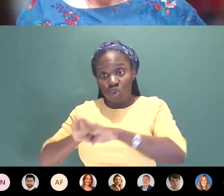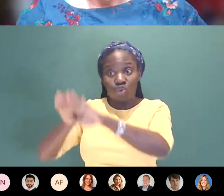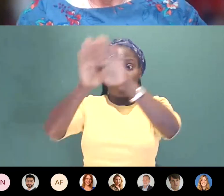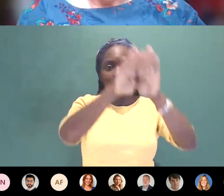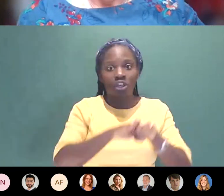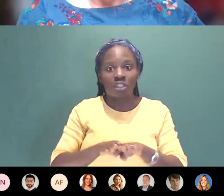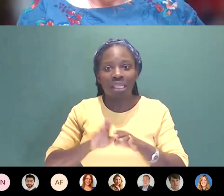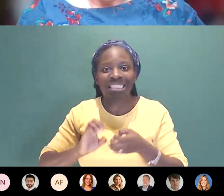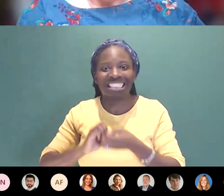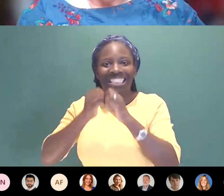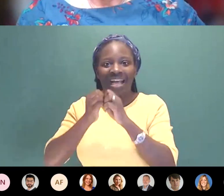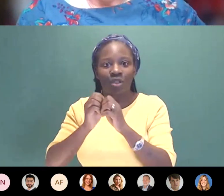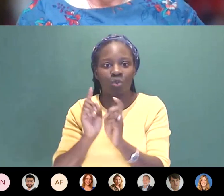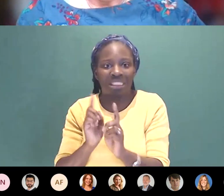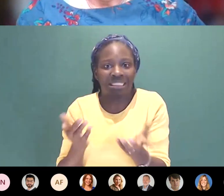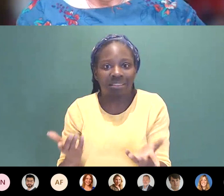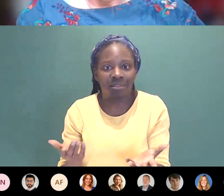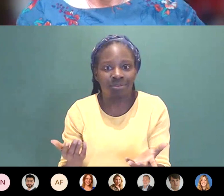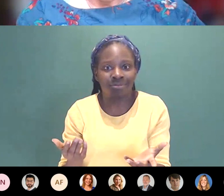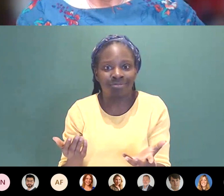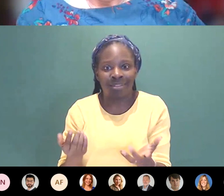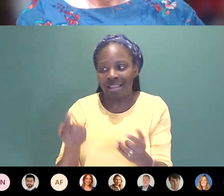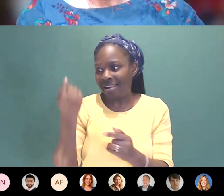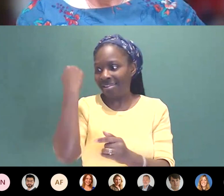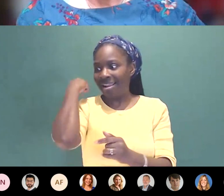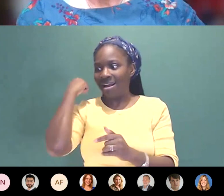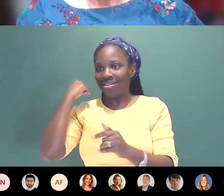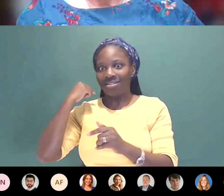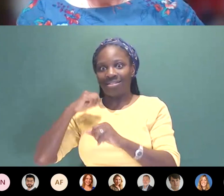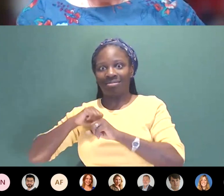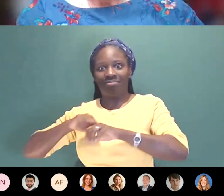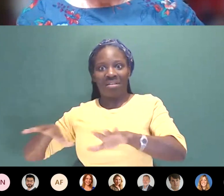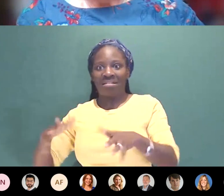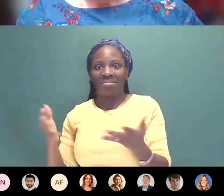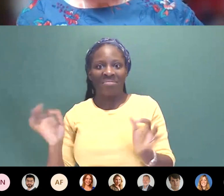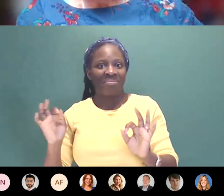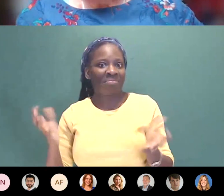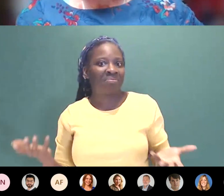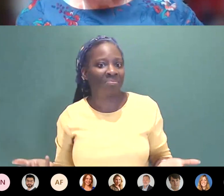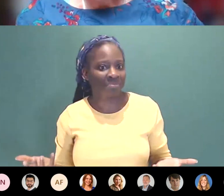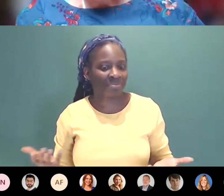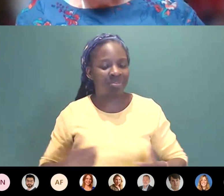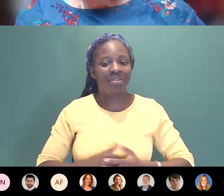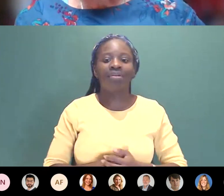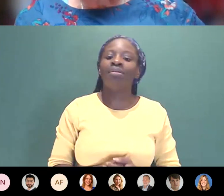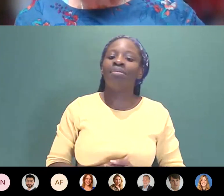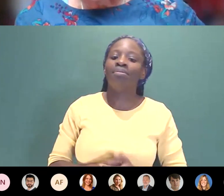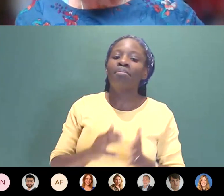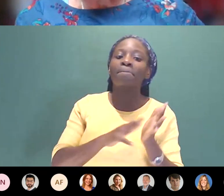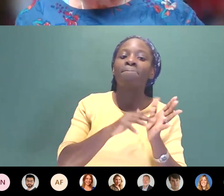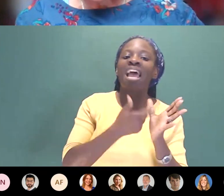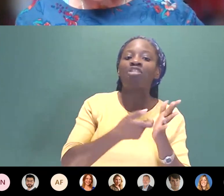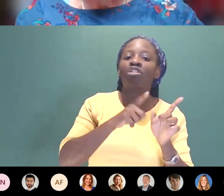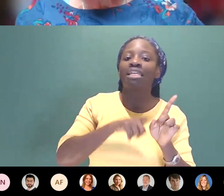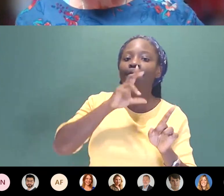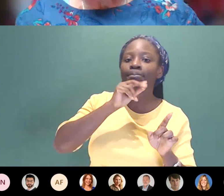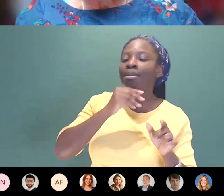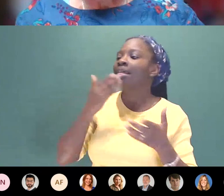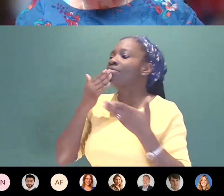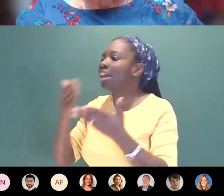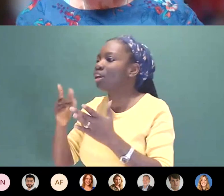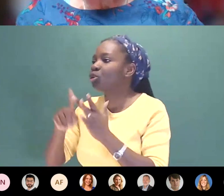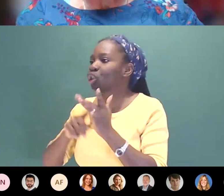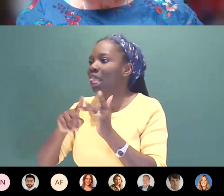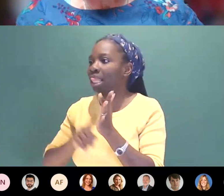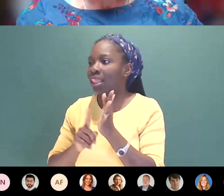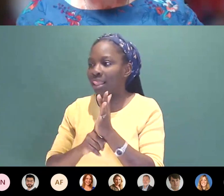wear? Because that wasn't the last epidemic that we had, that's for sure. No. Great, thank you, Jill. I don't see any more hands, and I'm very aware